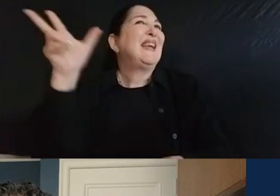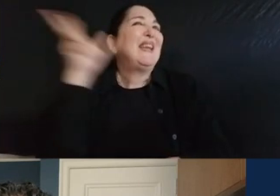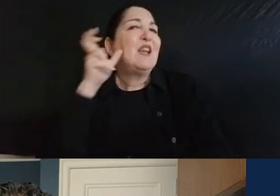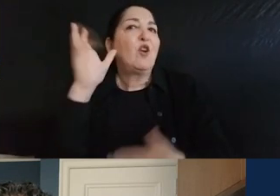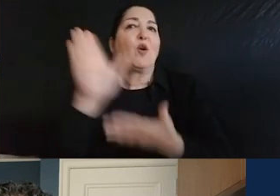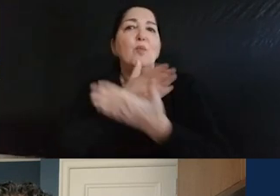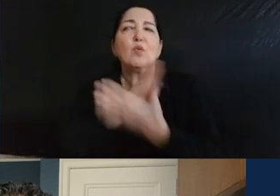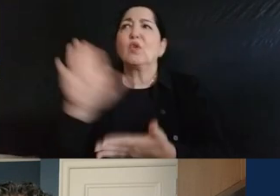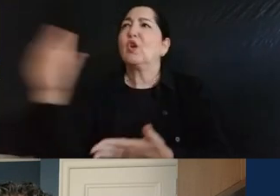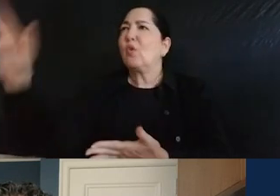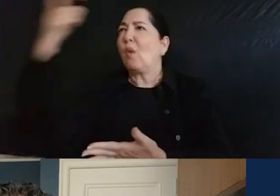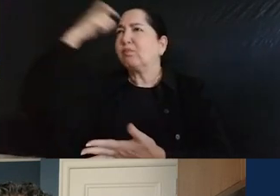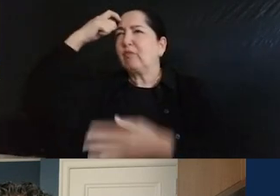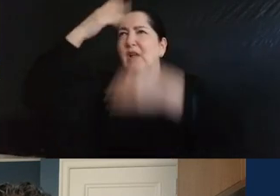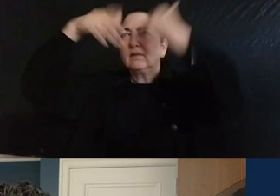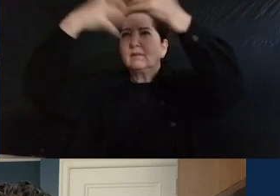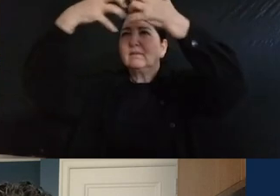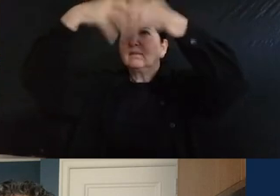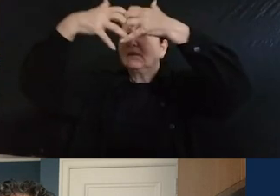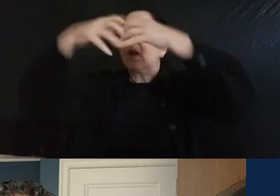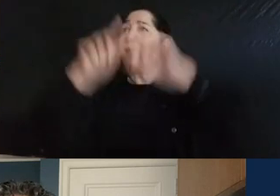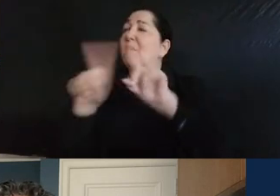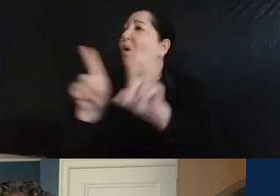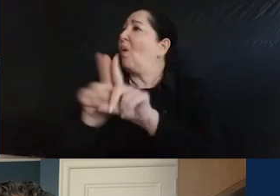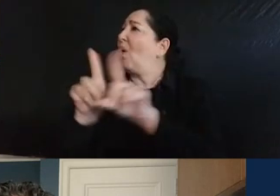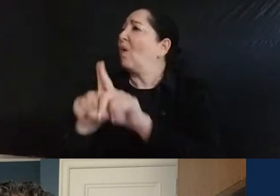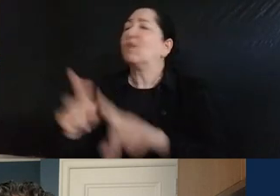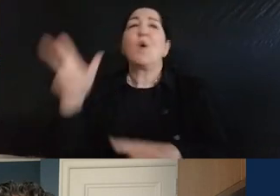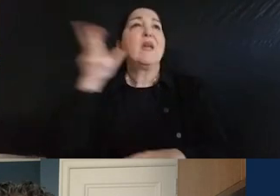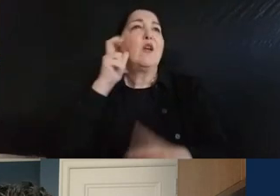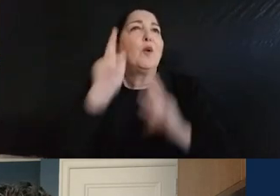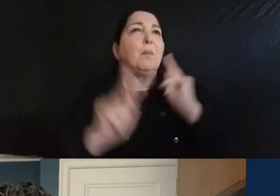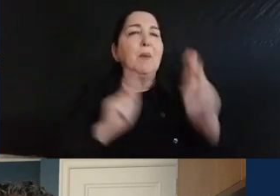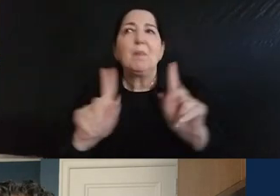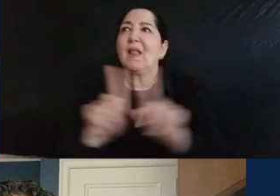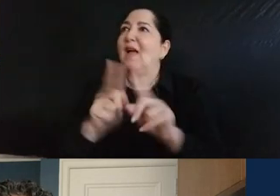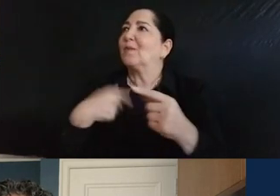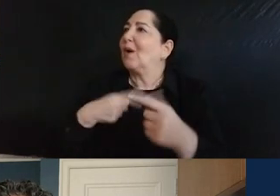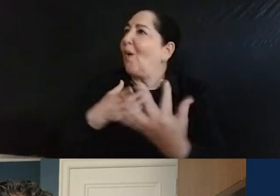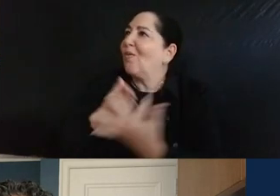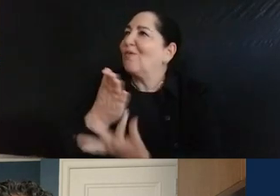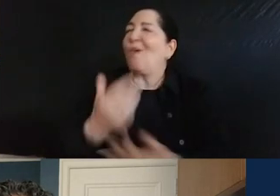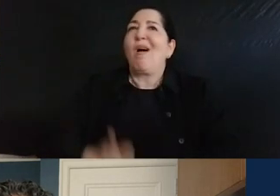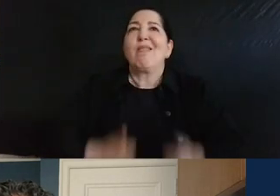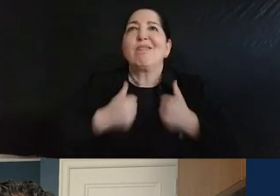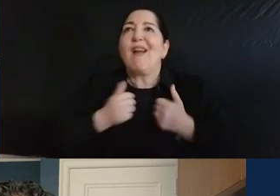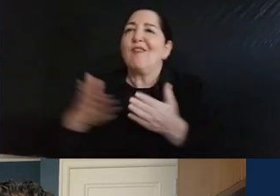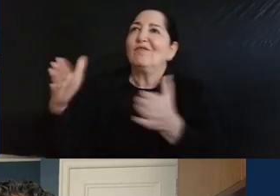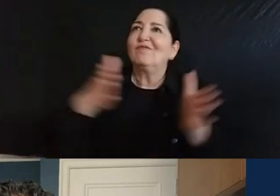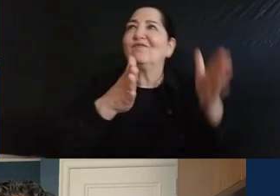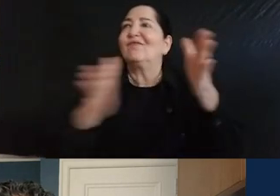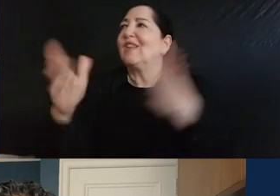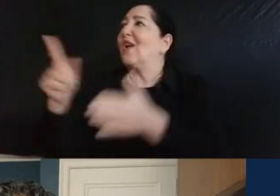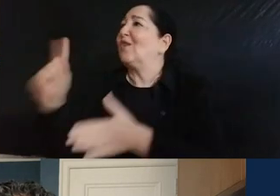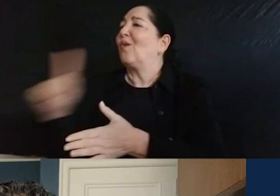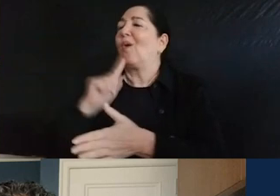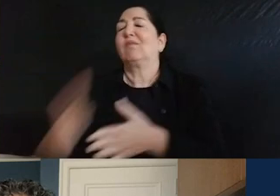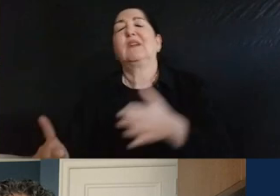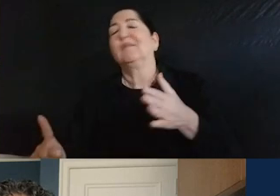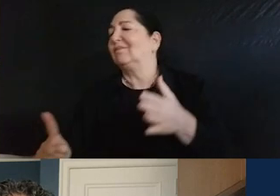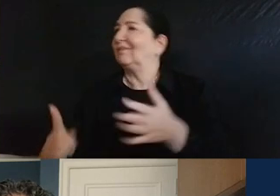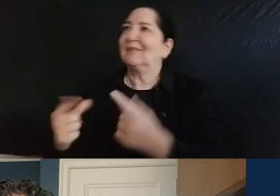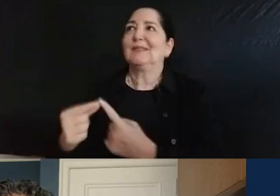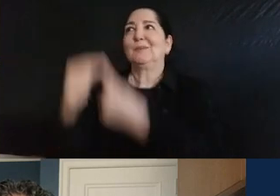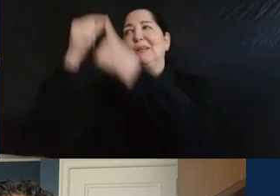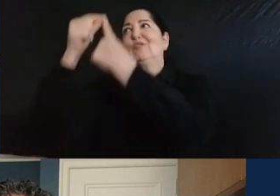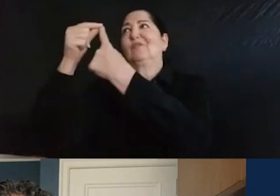music, the way it works in your brain, but how to hear people as we move through this journey called life. You really are in a class unto yourself. Your